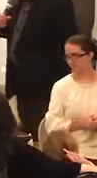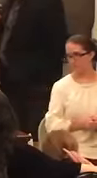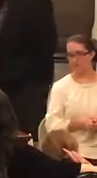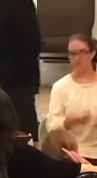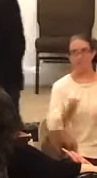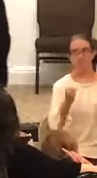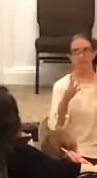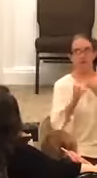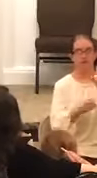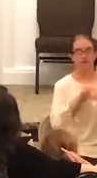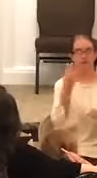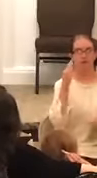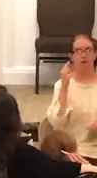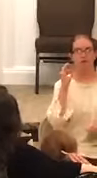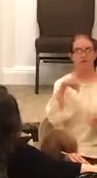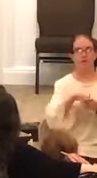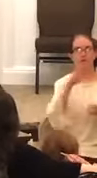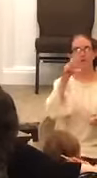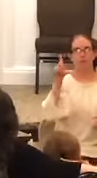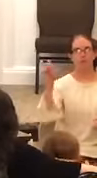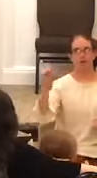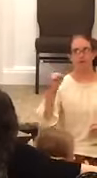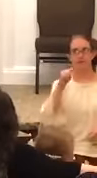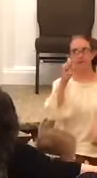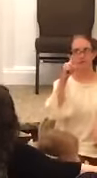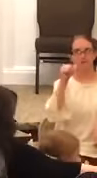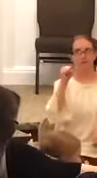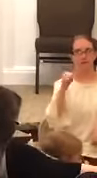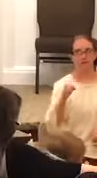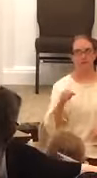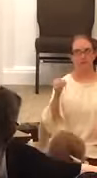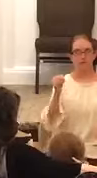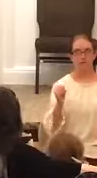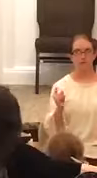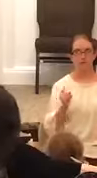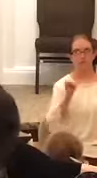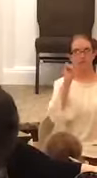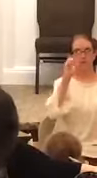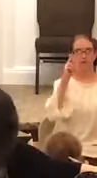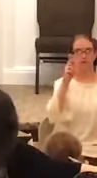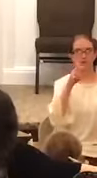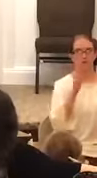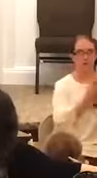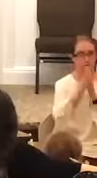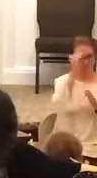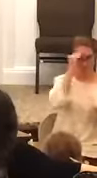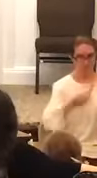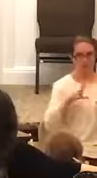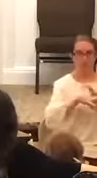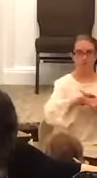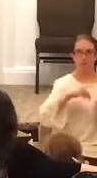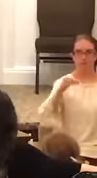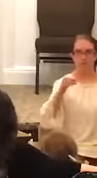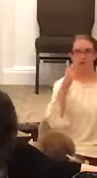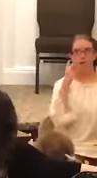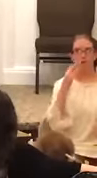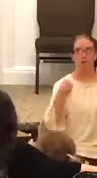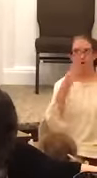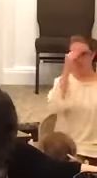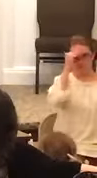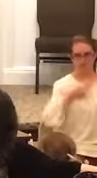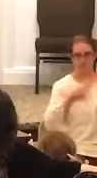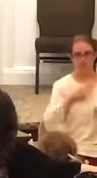Back years ago, I was pastoring in Wells, Texas, and we had run into to the ICU unit, prayed for a guy, and on the way back out, we saw a young man laying in a